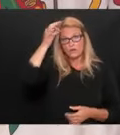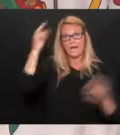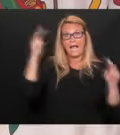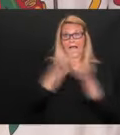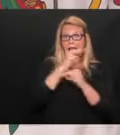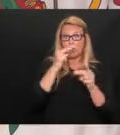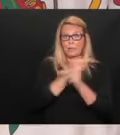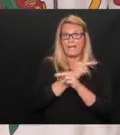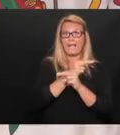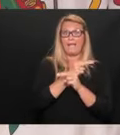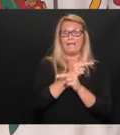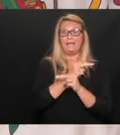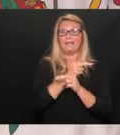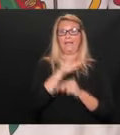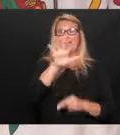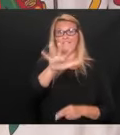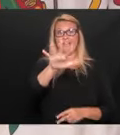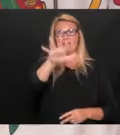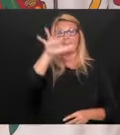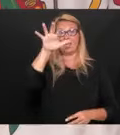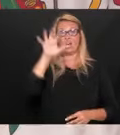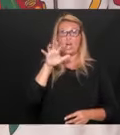highway programs and $506